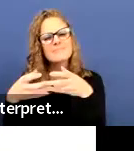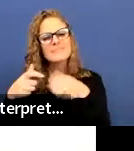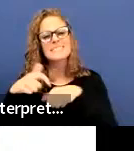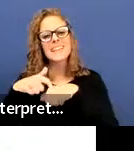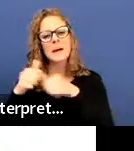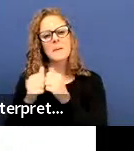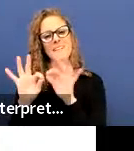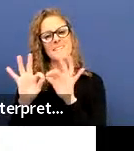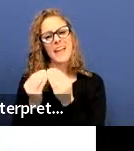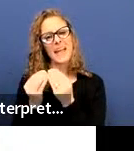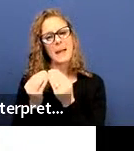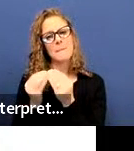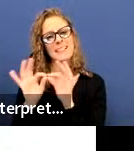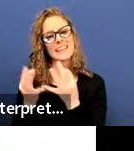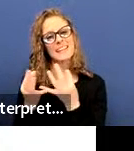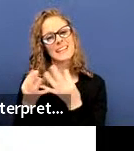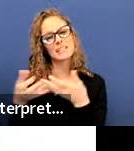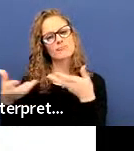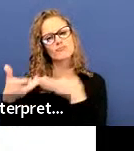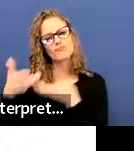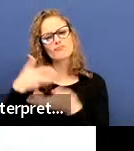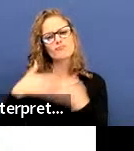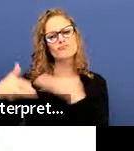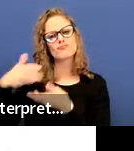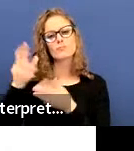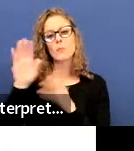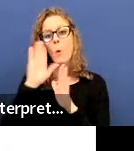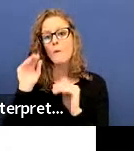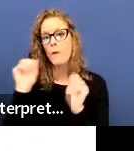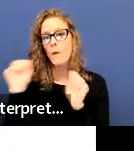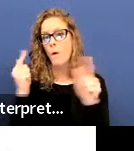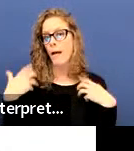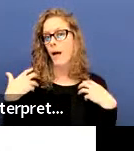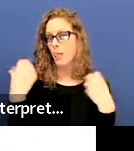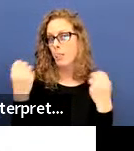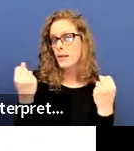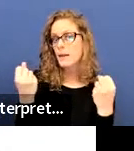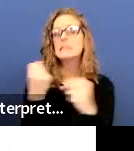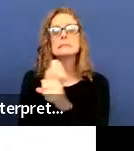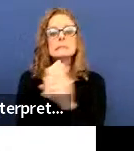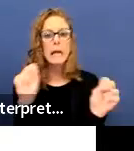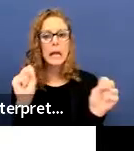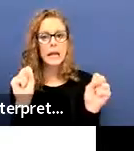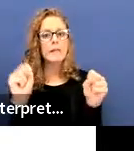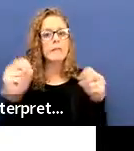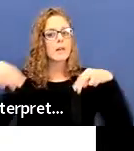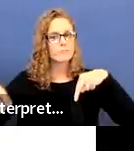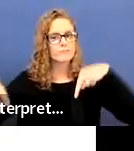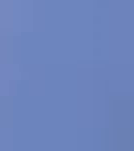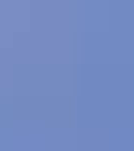family, hopefully in a healthy and safe way.